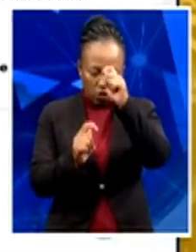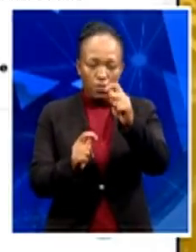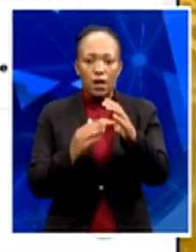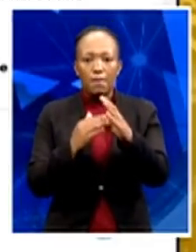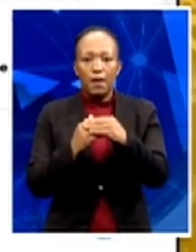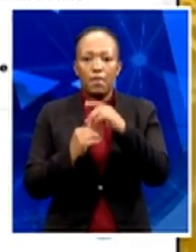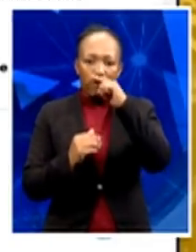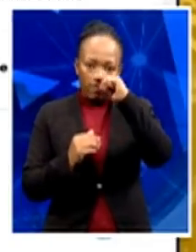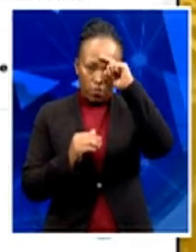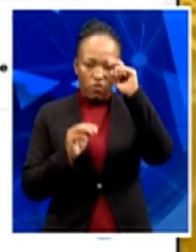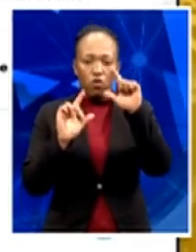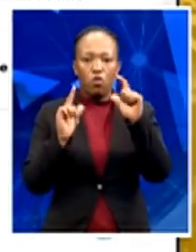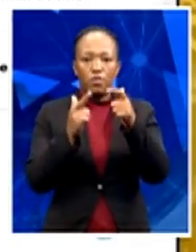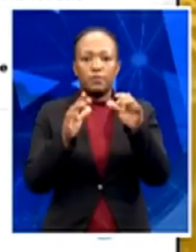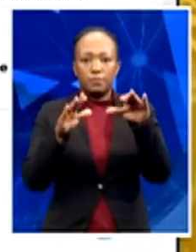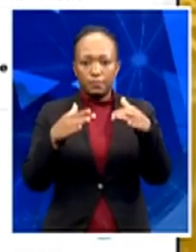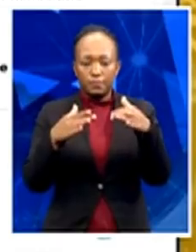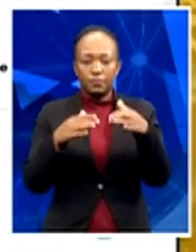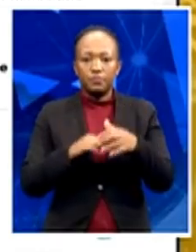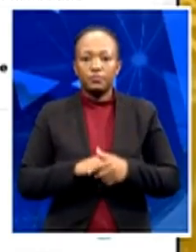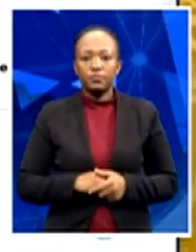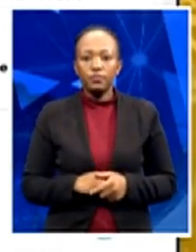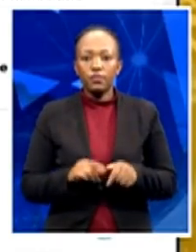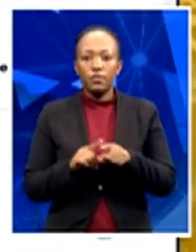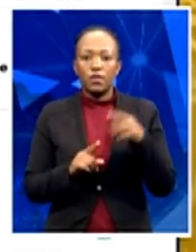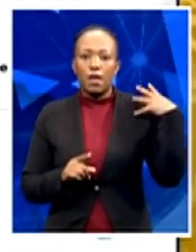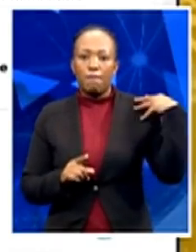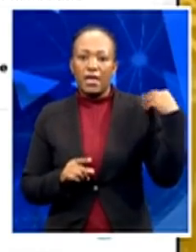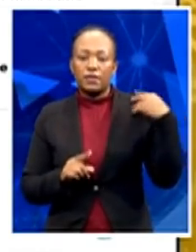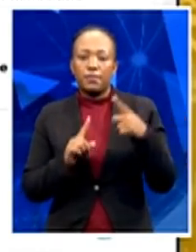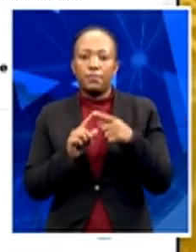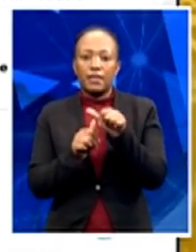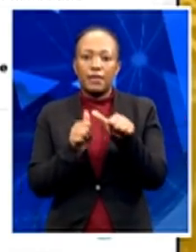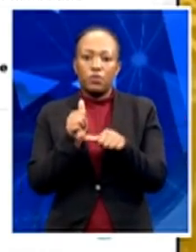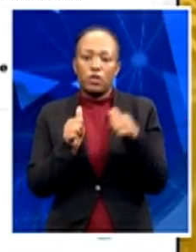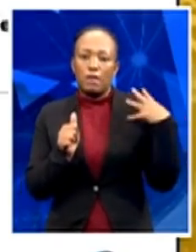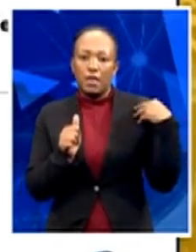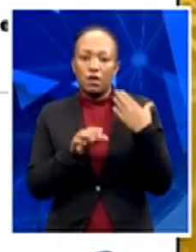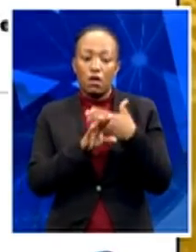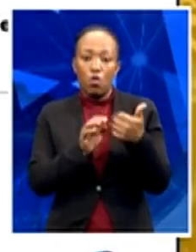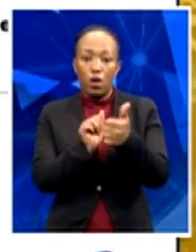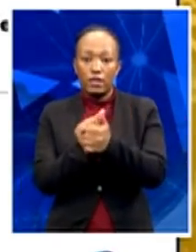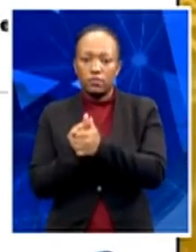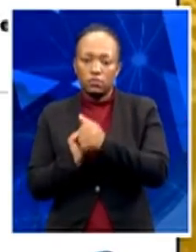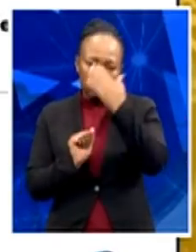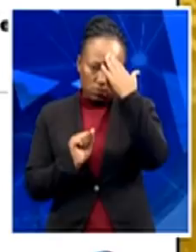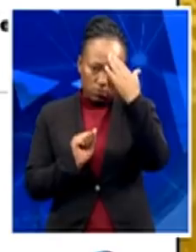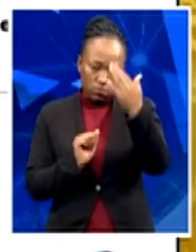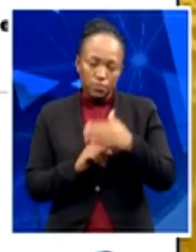and Minister, Deputy Minister, and colleagues. I am going to do a